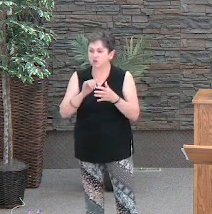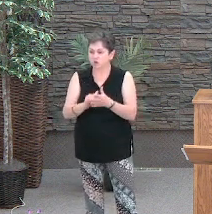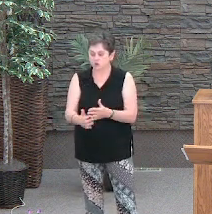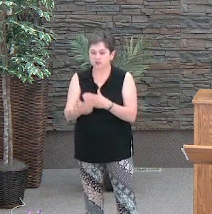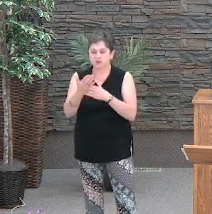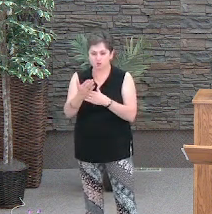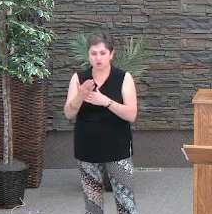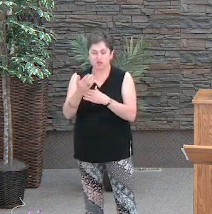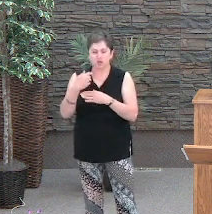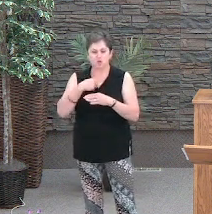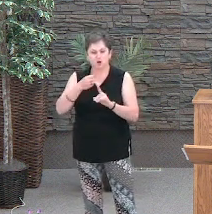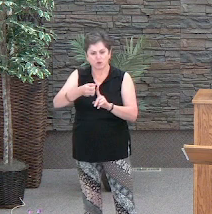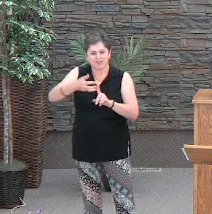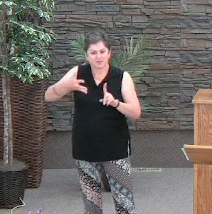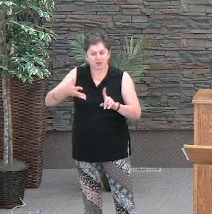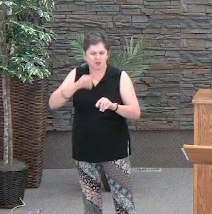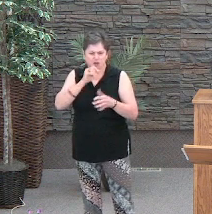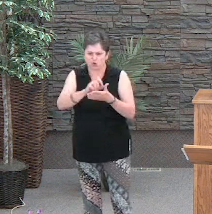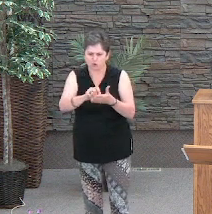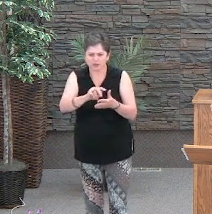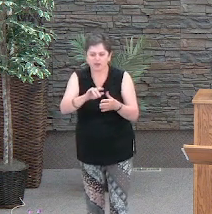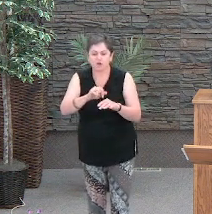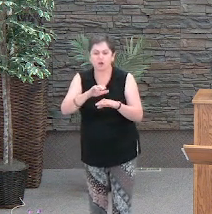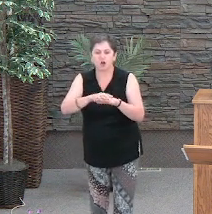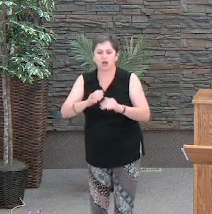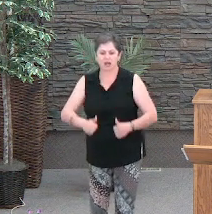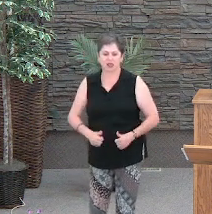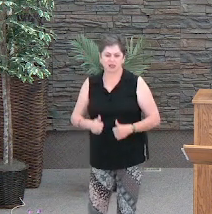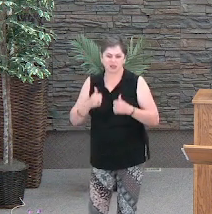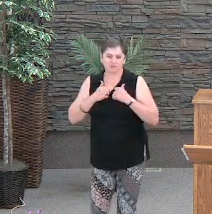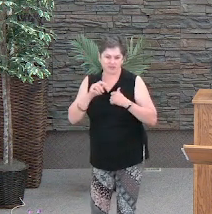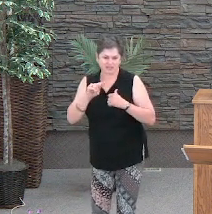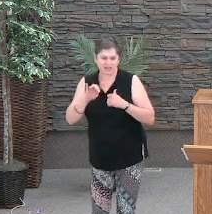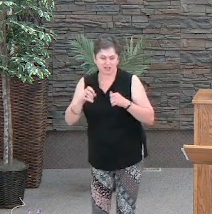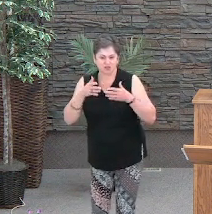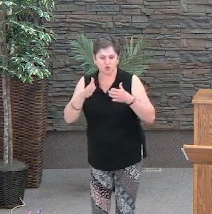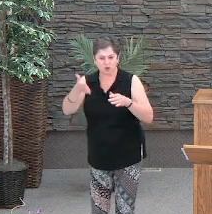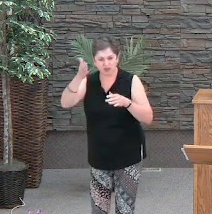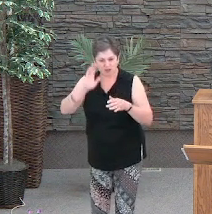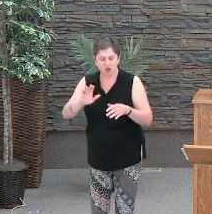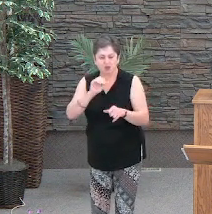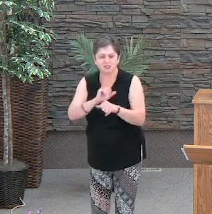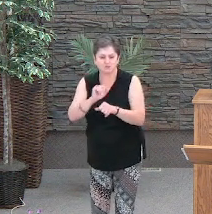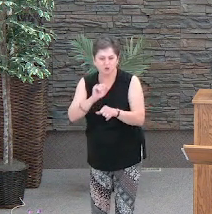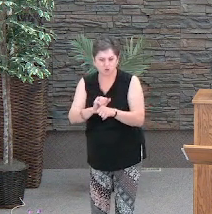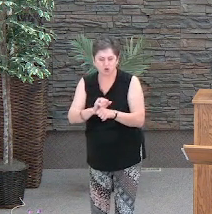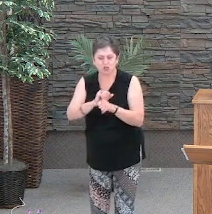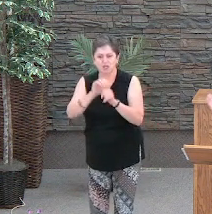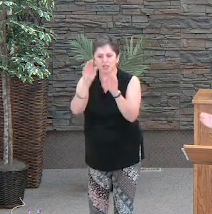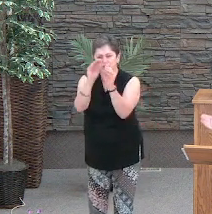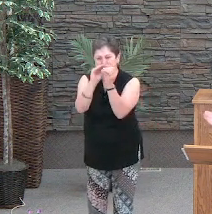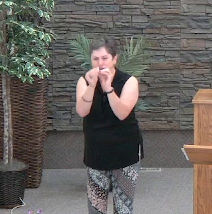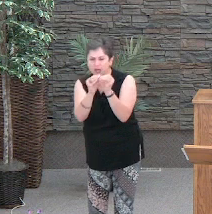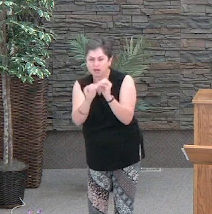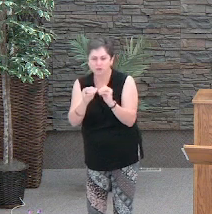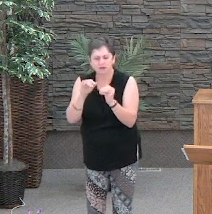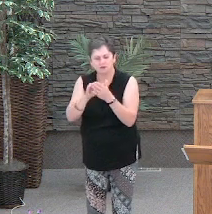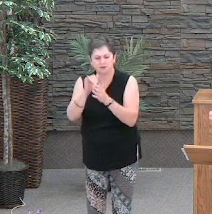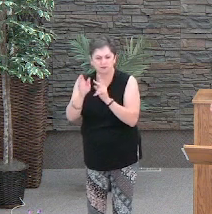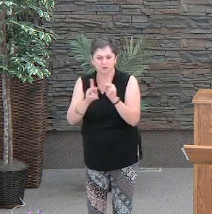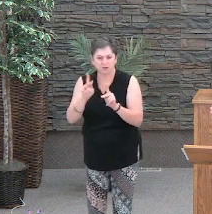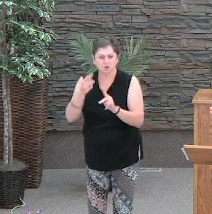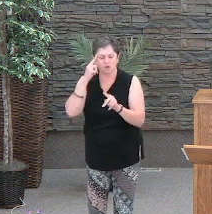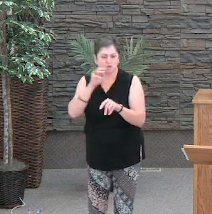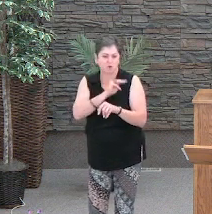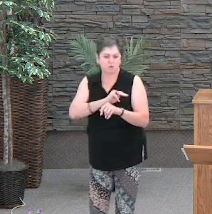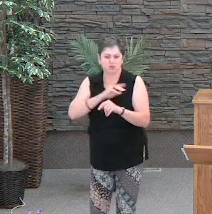morning we're expounding not on a written text, but on a living text. The way that God has been at work in shaping this people for